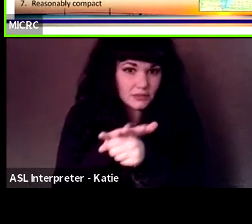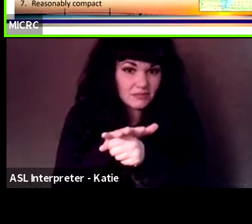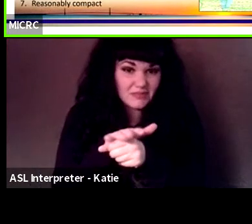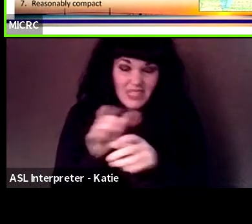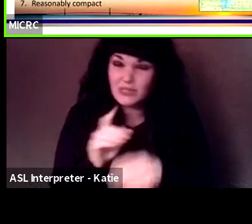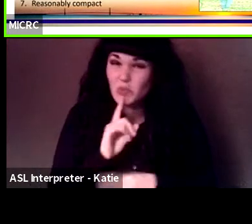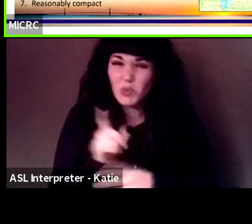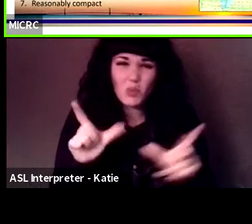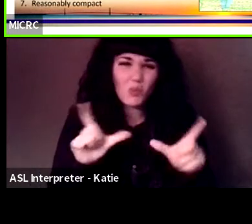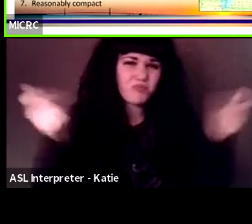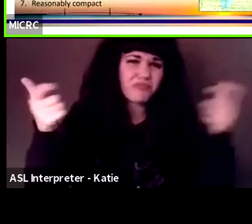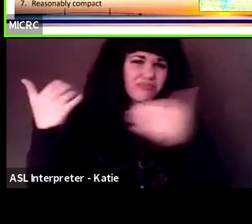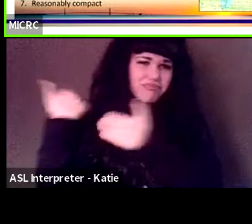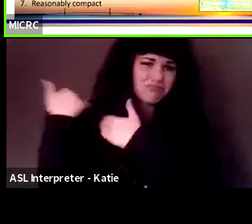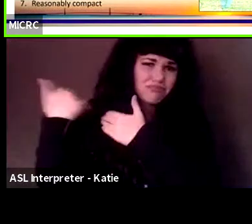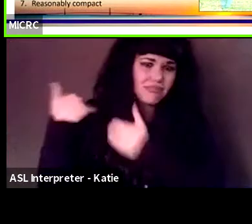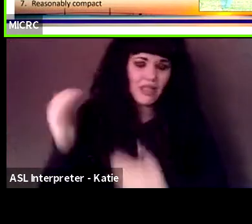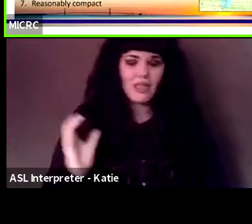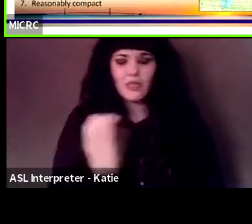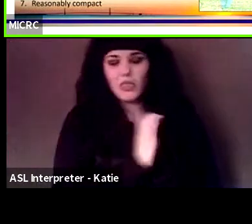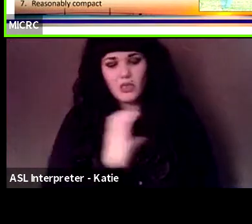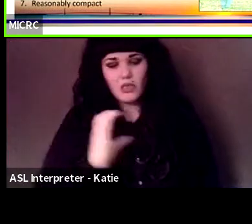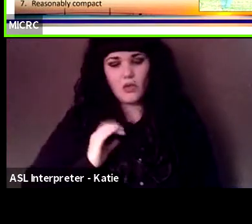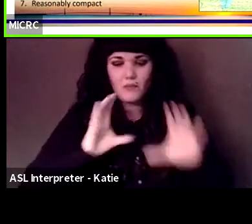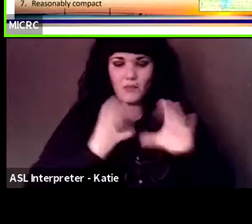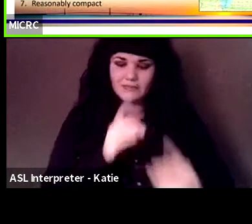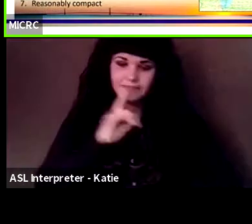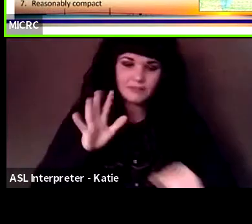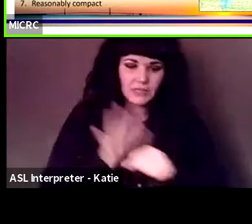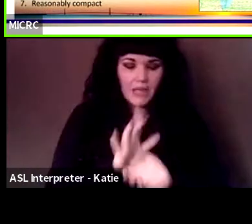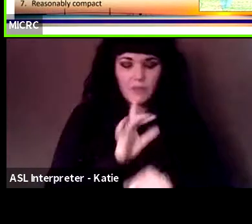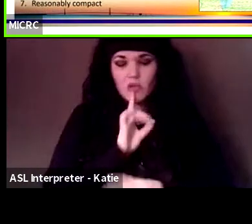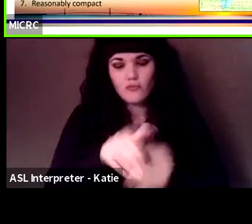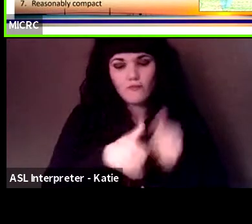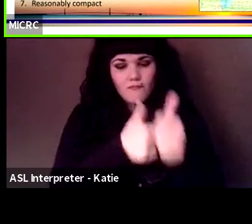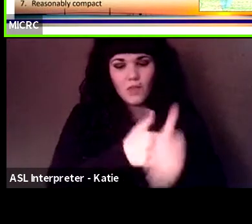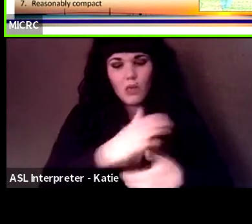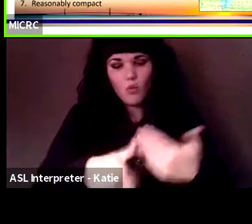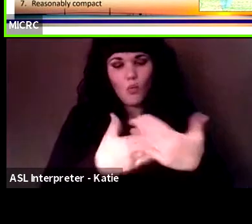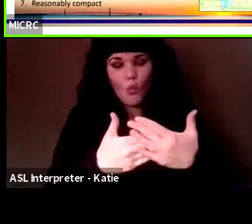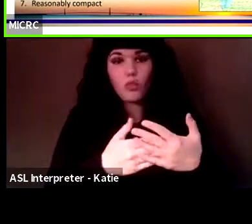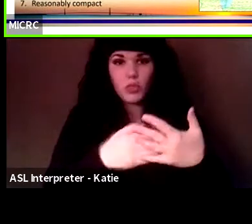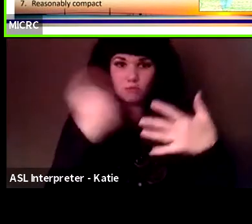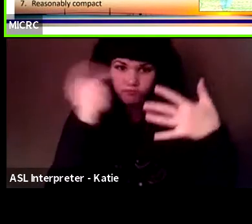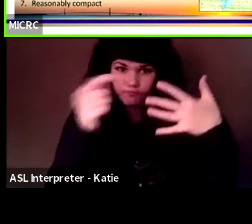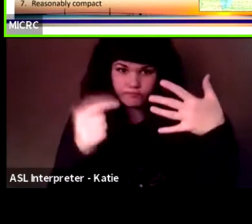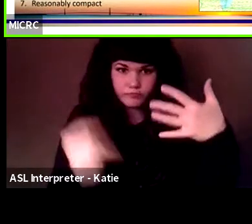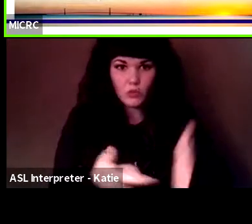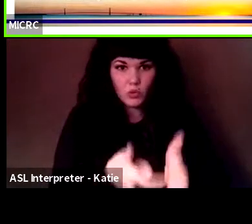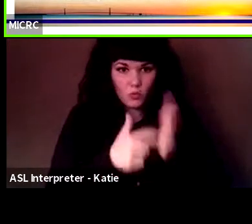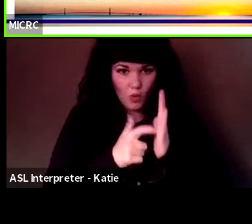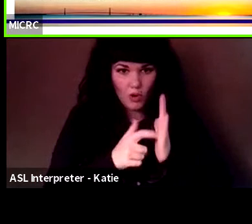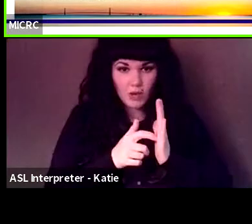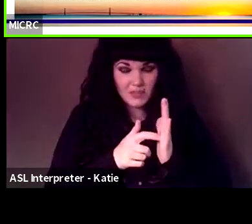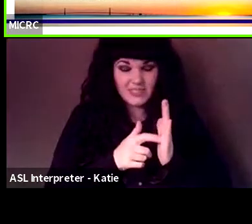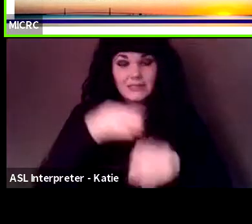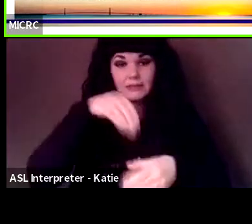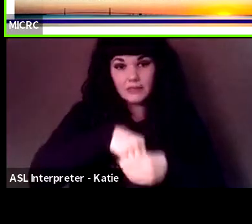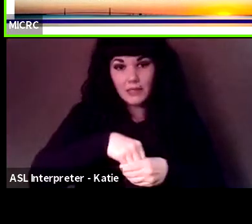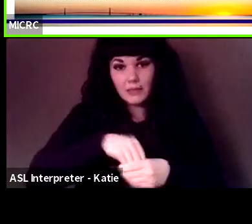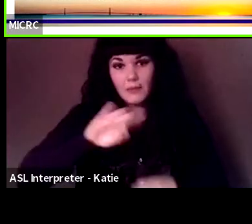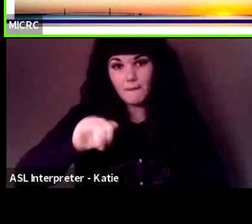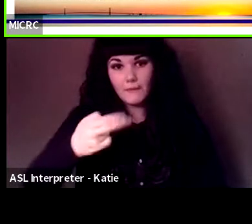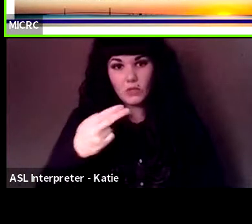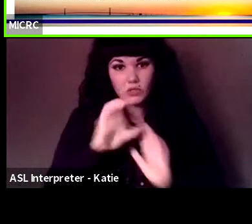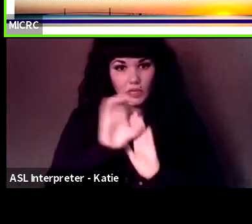making sure that these criteria are met in the rank order that they're mandated in the Michigan Constitution. So what